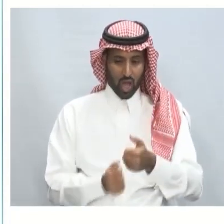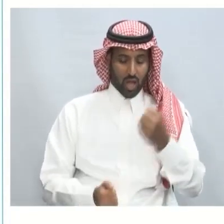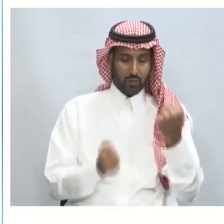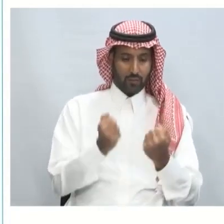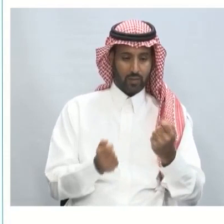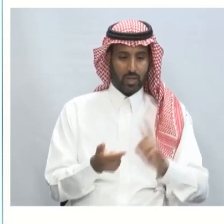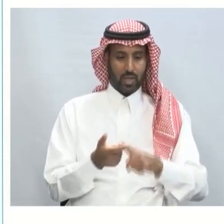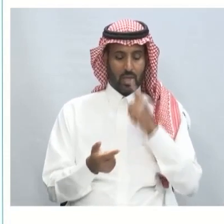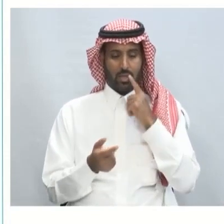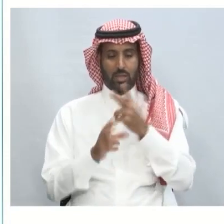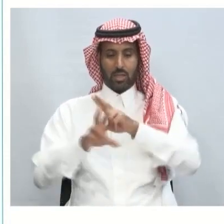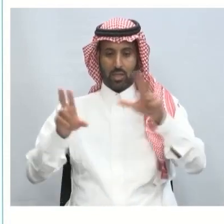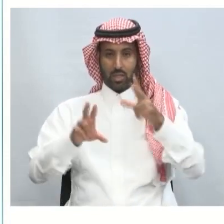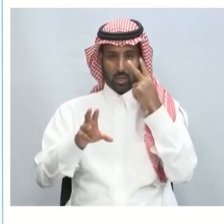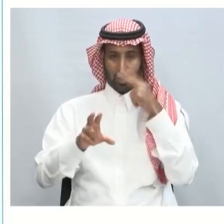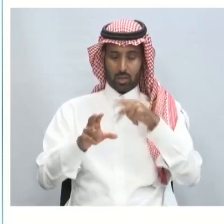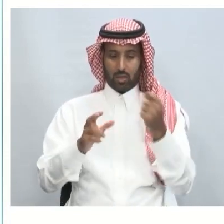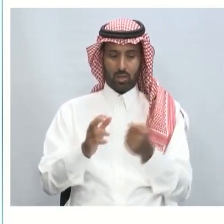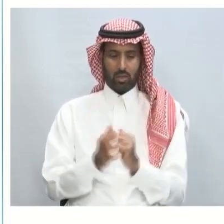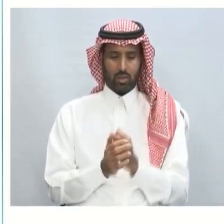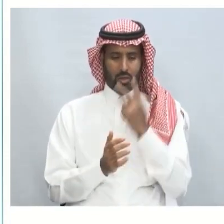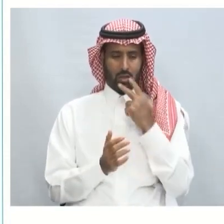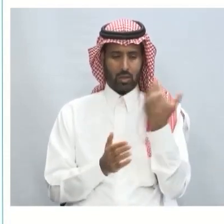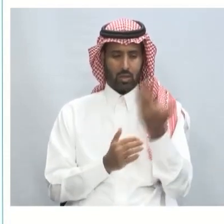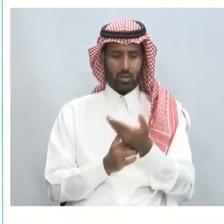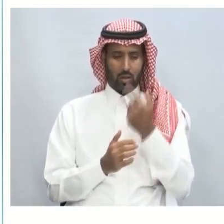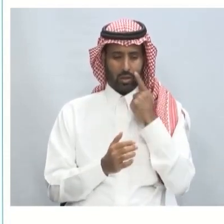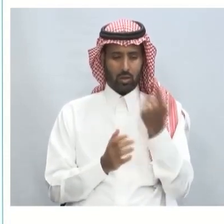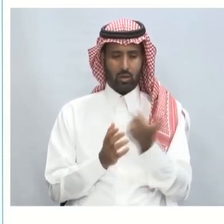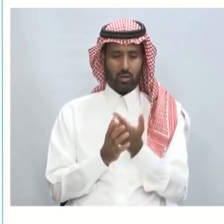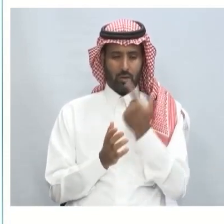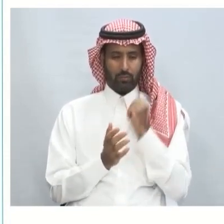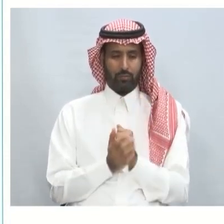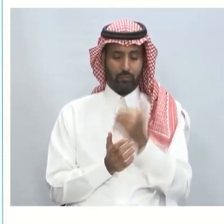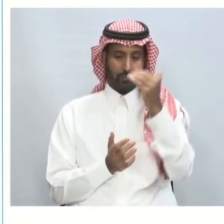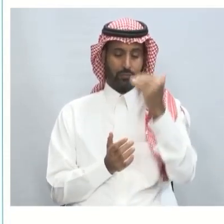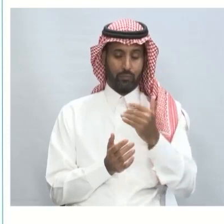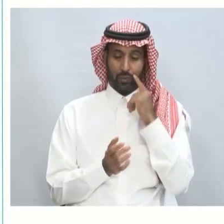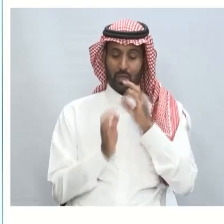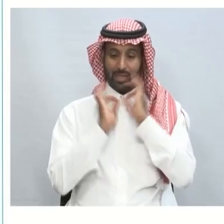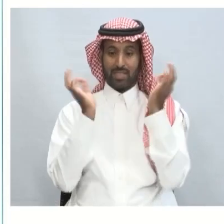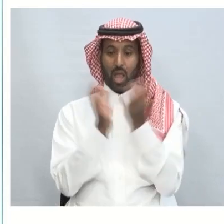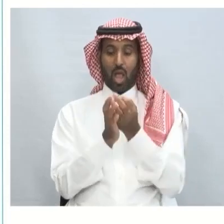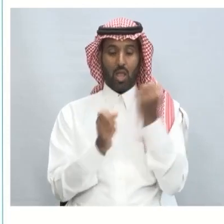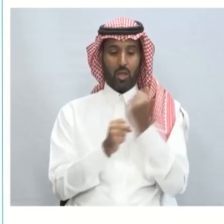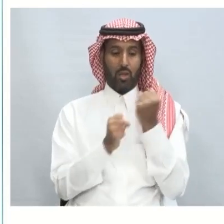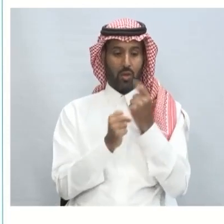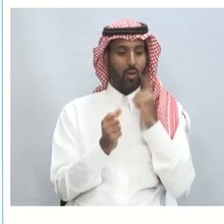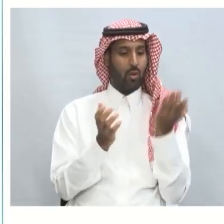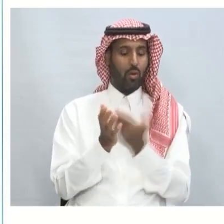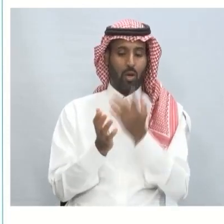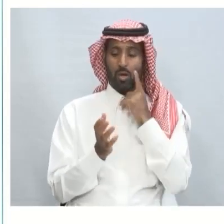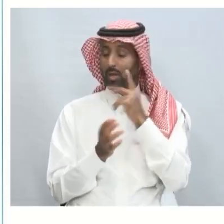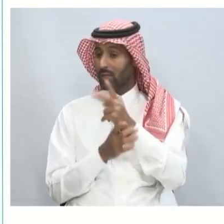surgeon. And number six, a veterinarian. And we have a list of job descriptions. This is a special kind